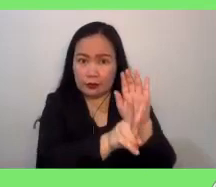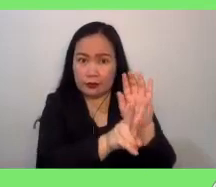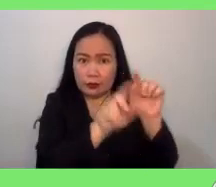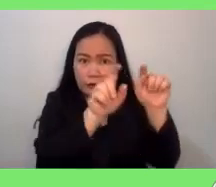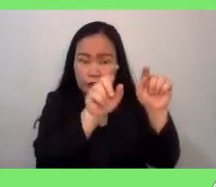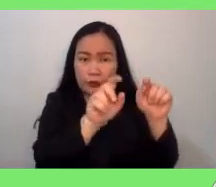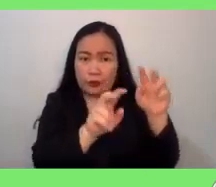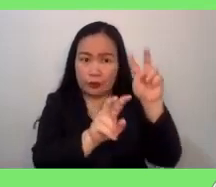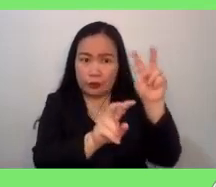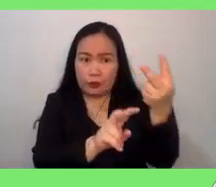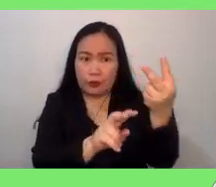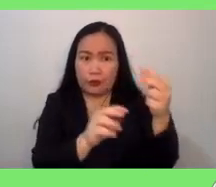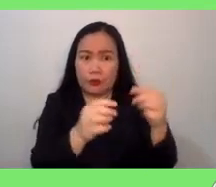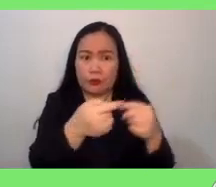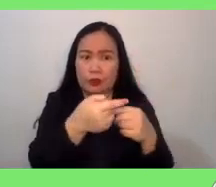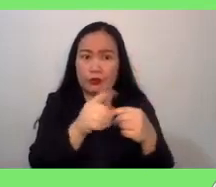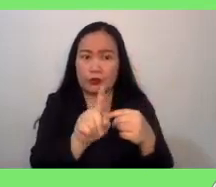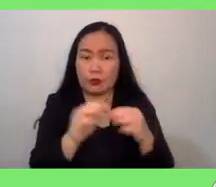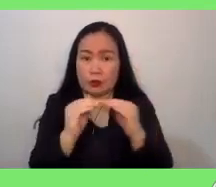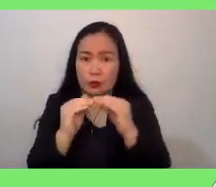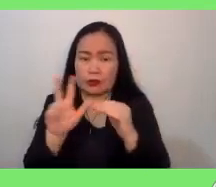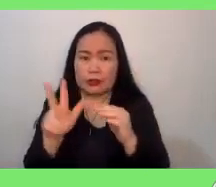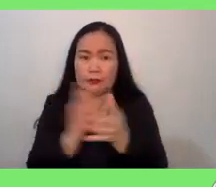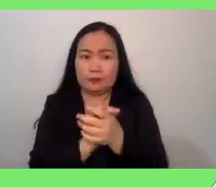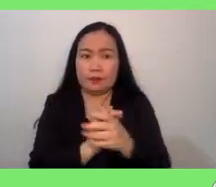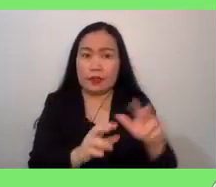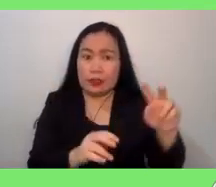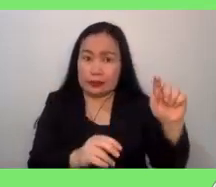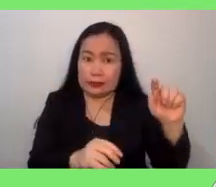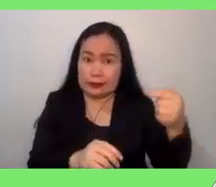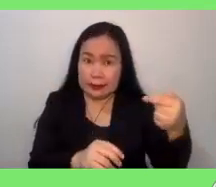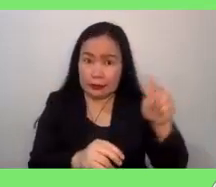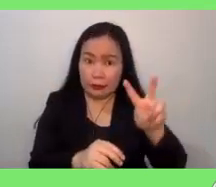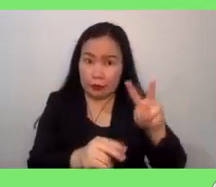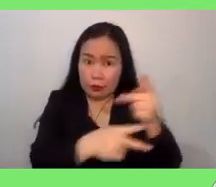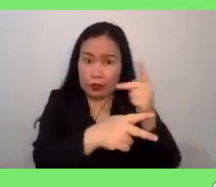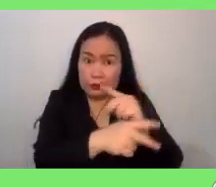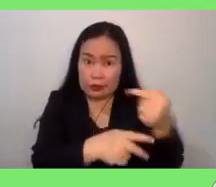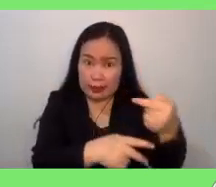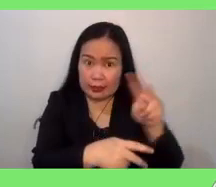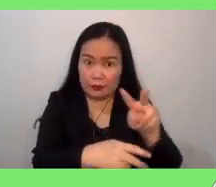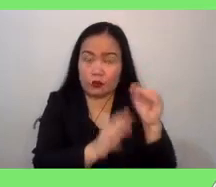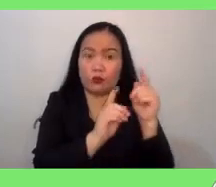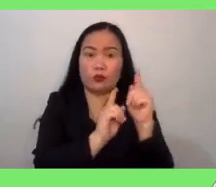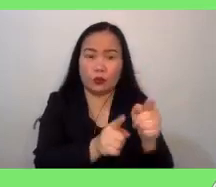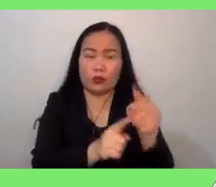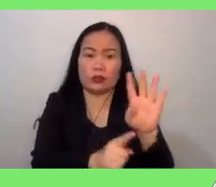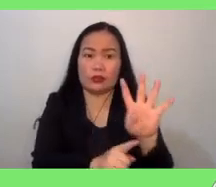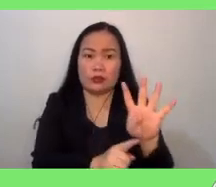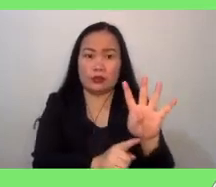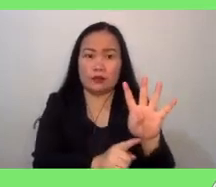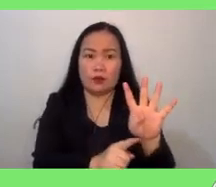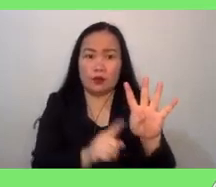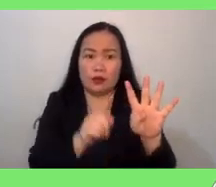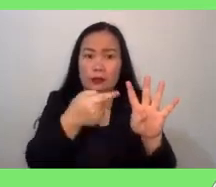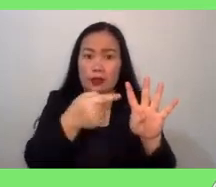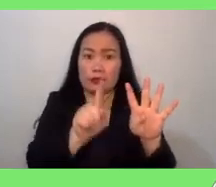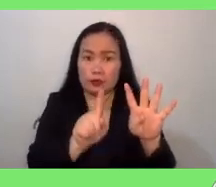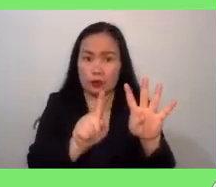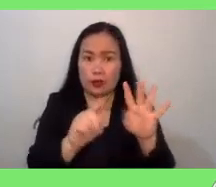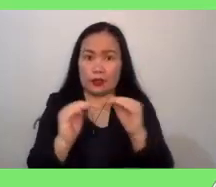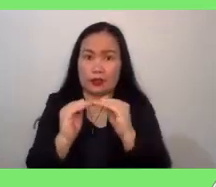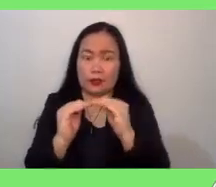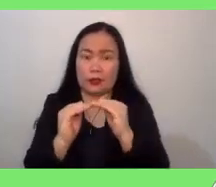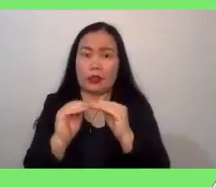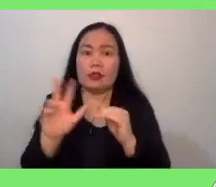2 times negative 2, ibig sabihin, squared ito, dalawang negative 2. So, negative 2 times negative 2, that will become